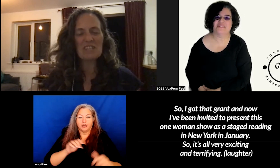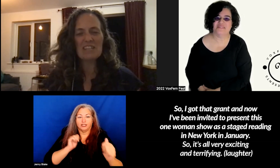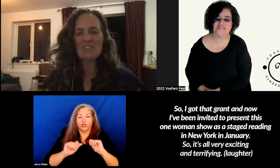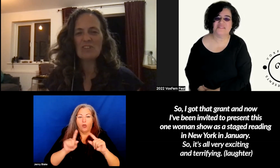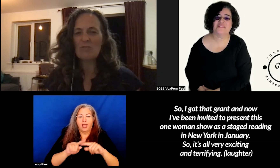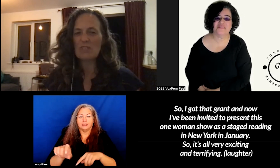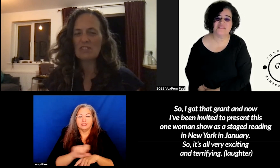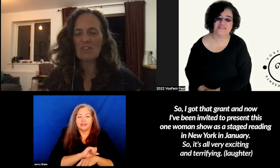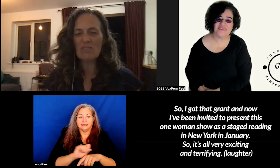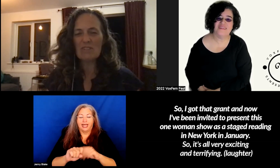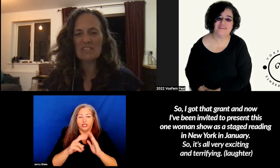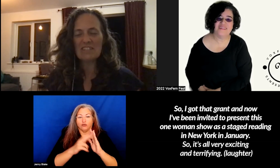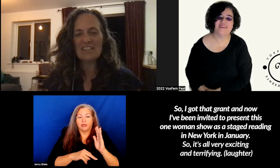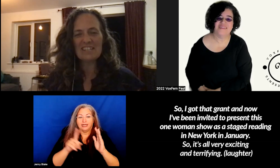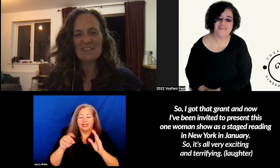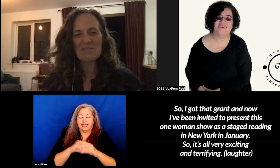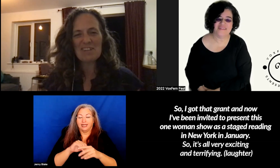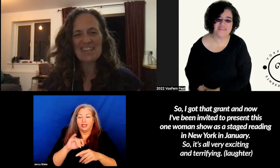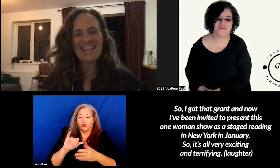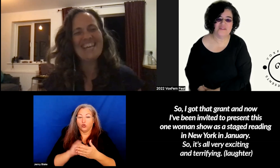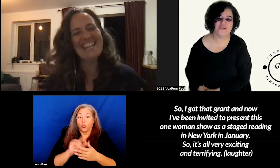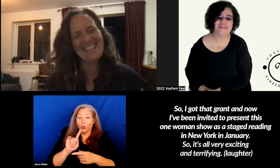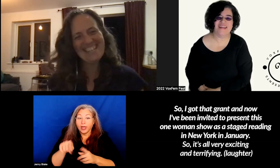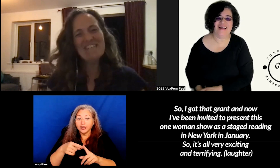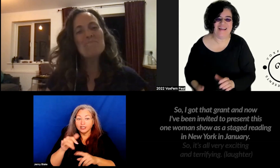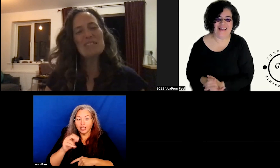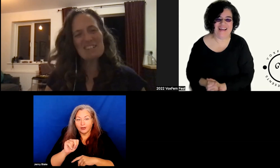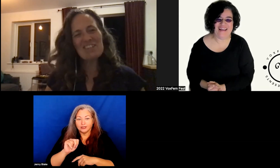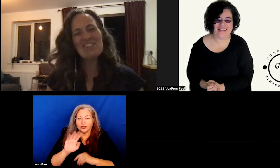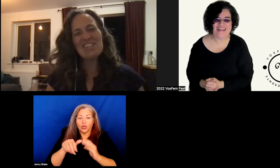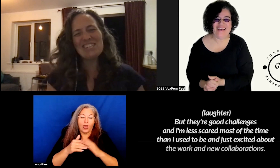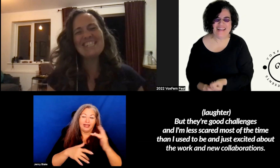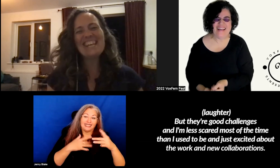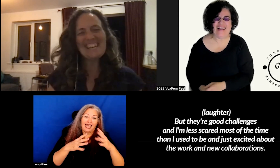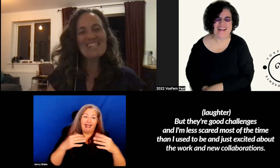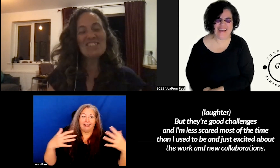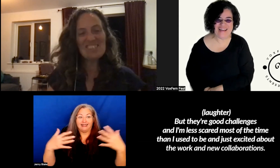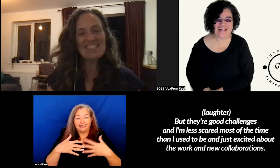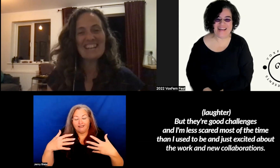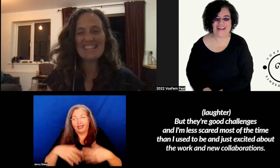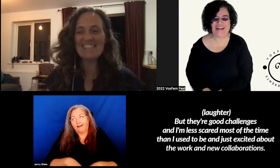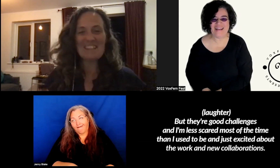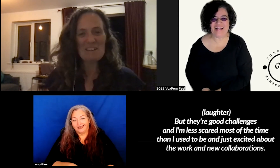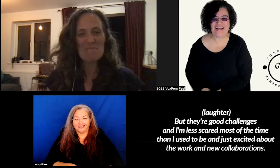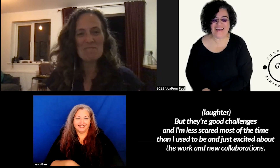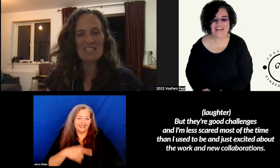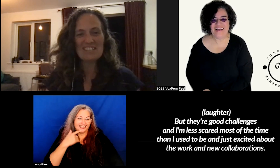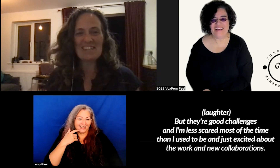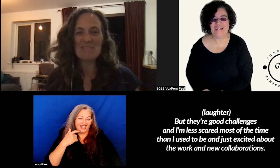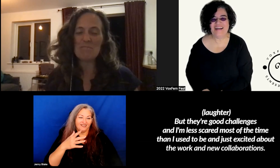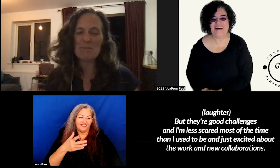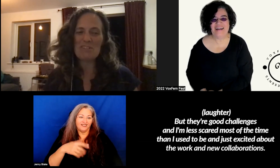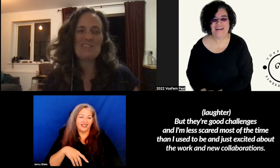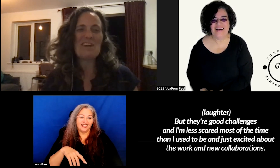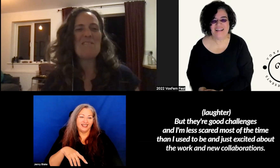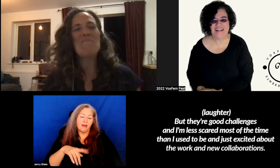January. So it's all very exciting and terrifying, but they're good, good challenges. And I'm less